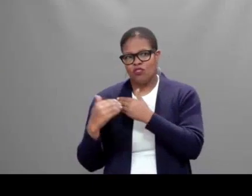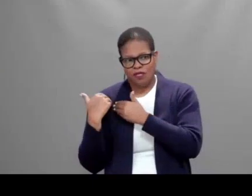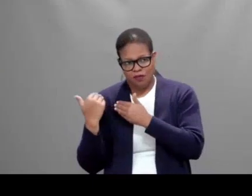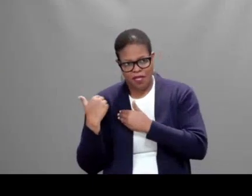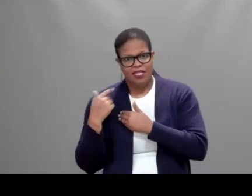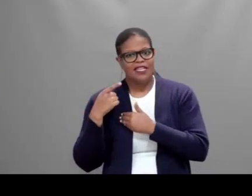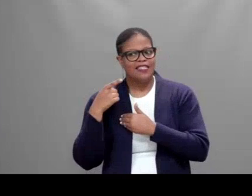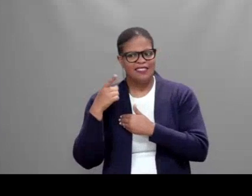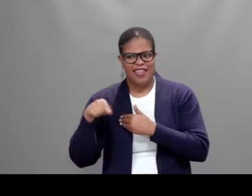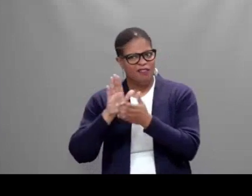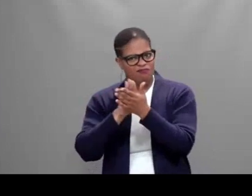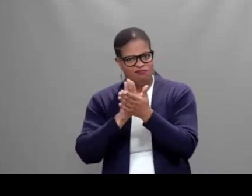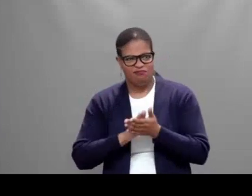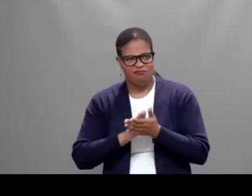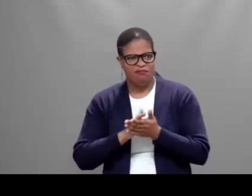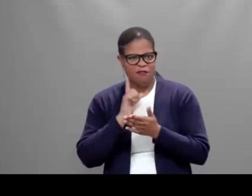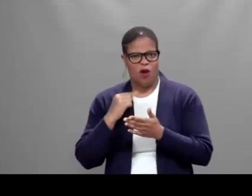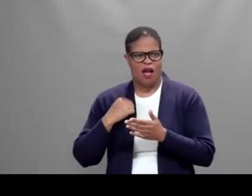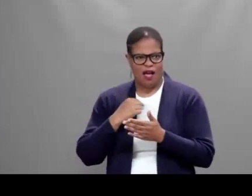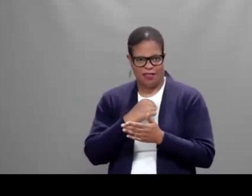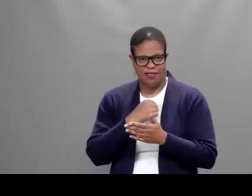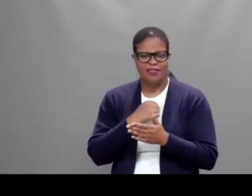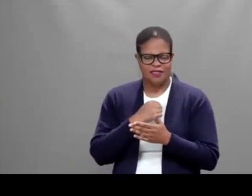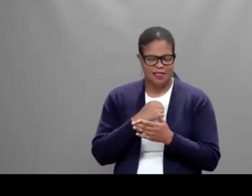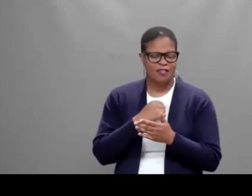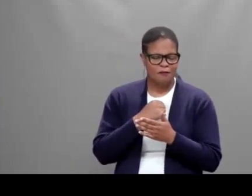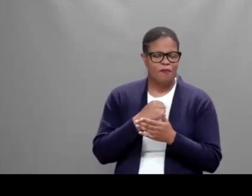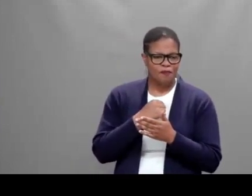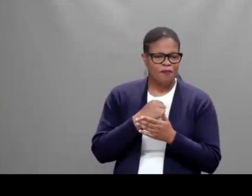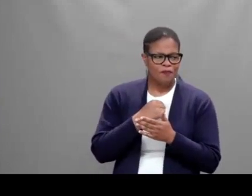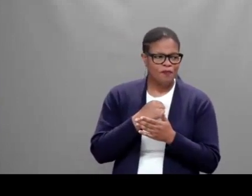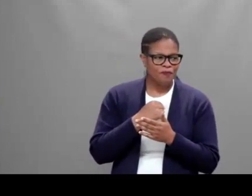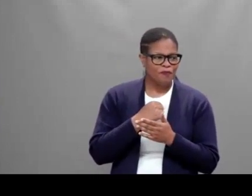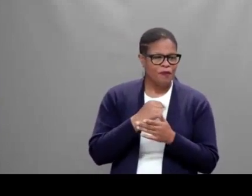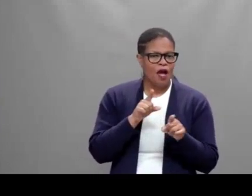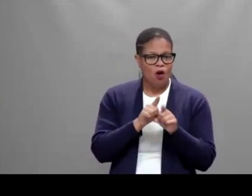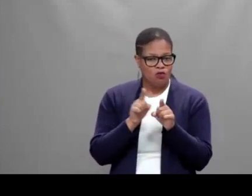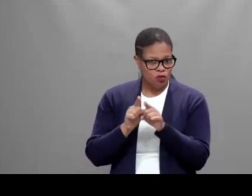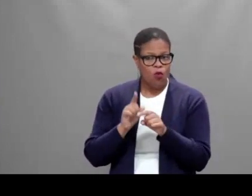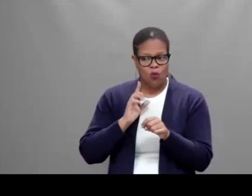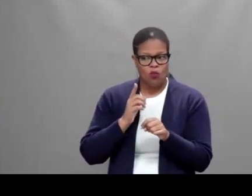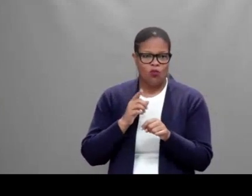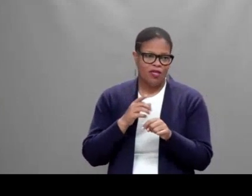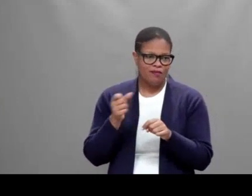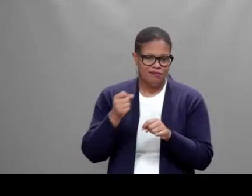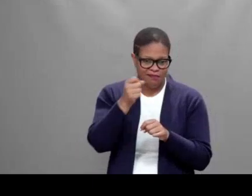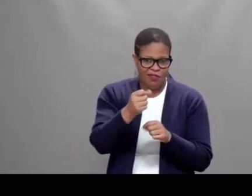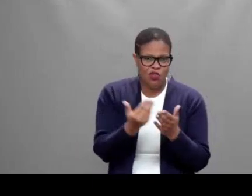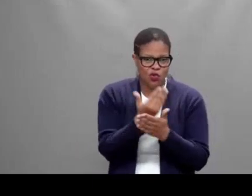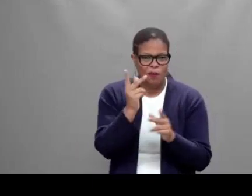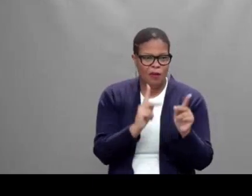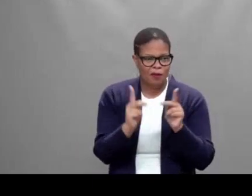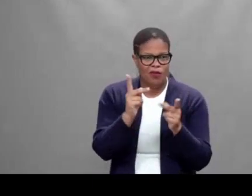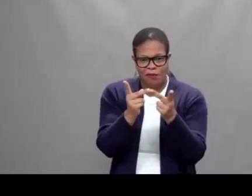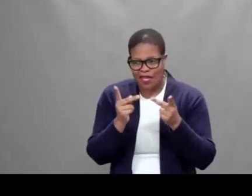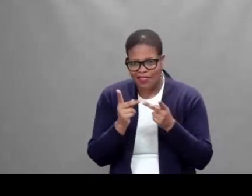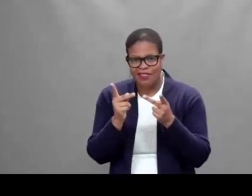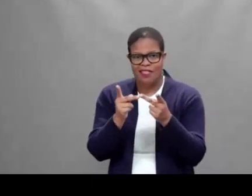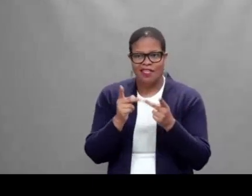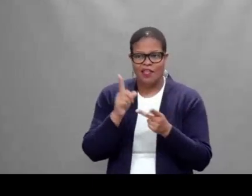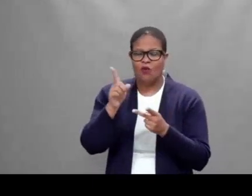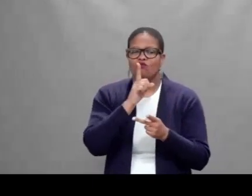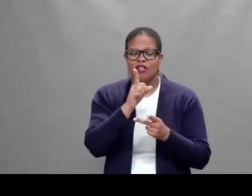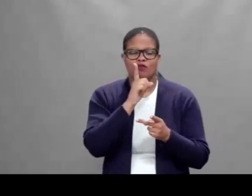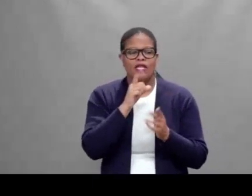they have, and us getting some other people in place and positions. They've done a fantastic job. They were